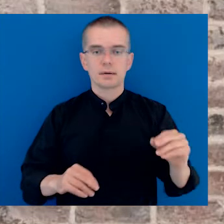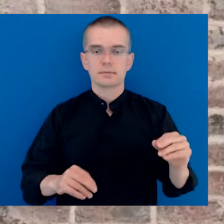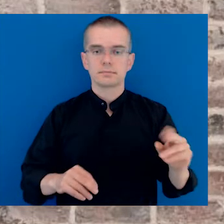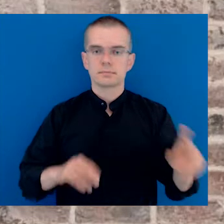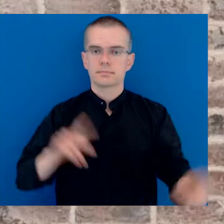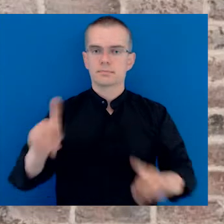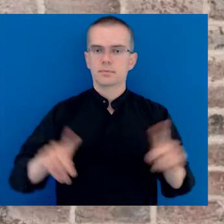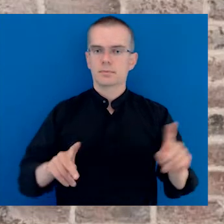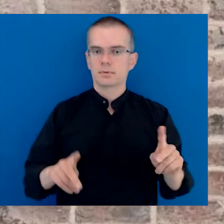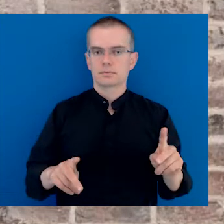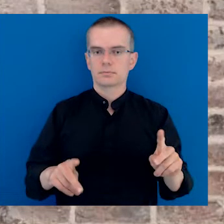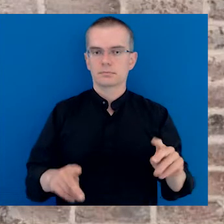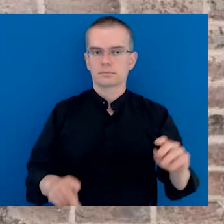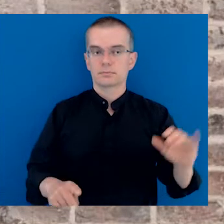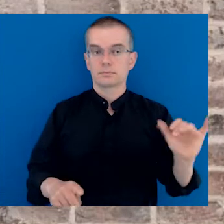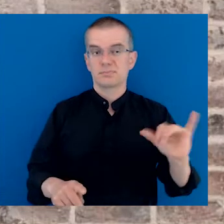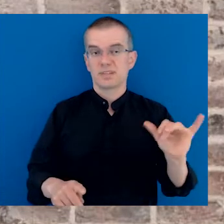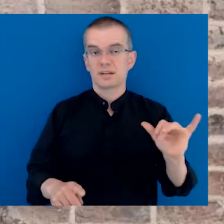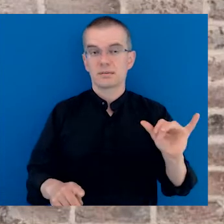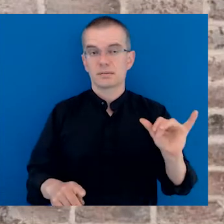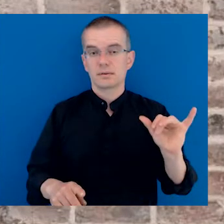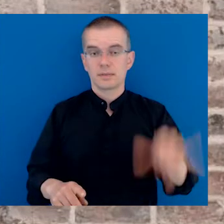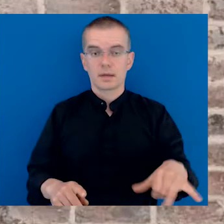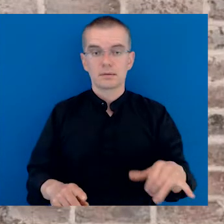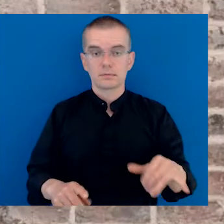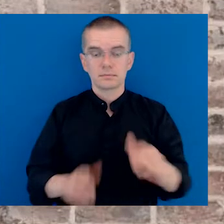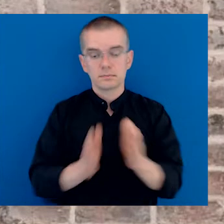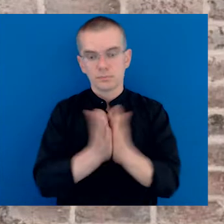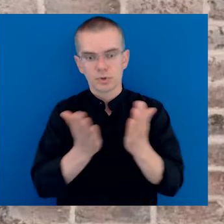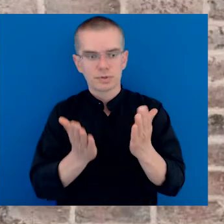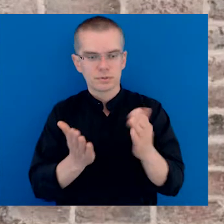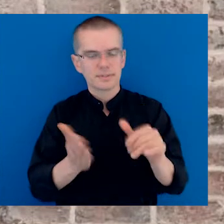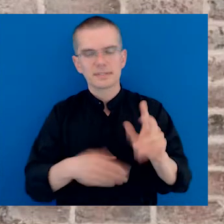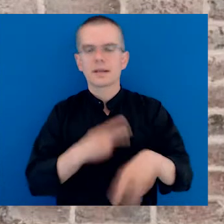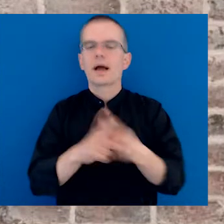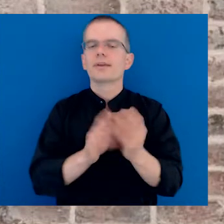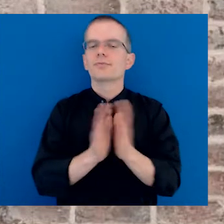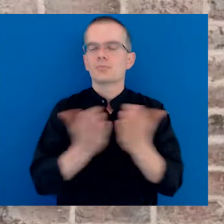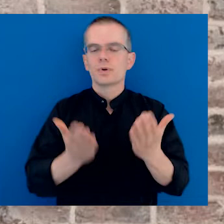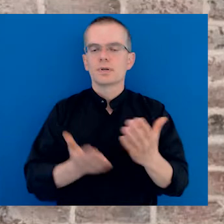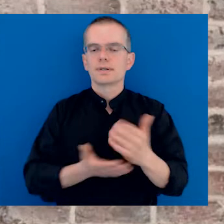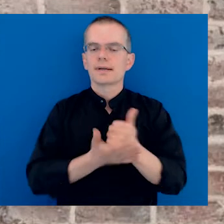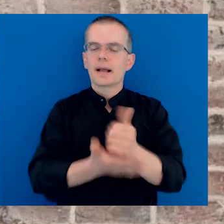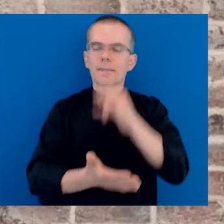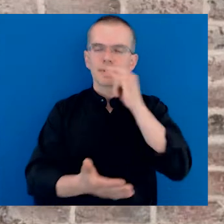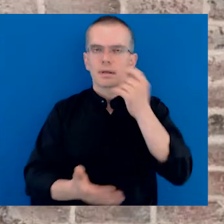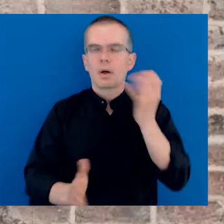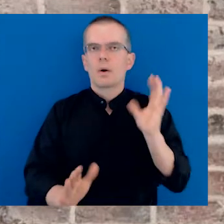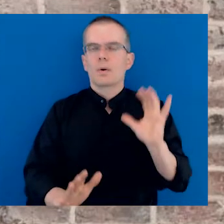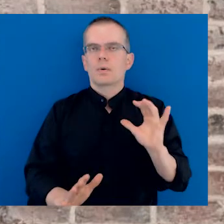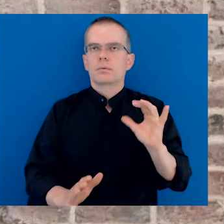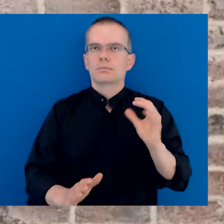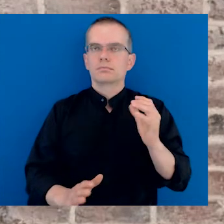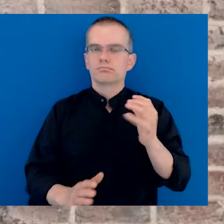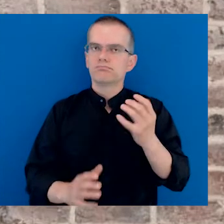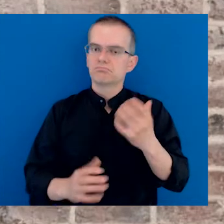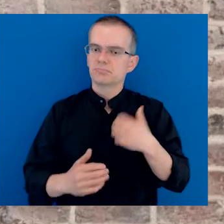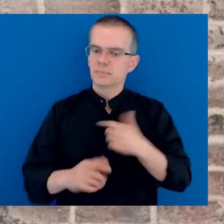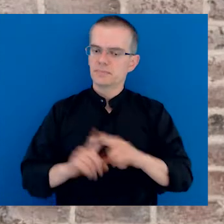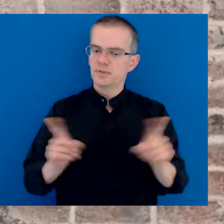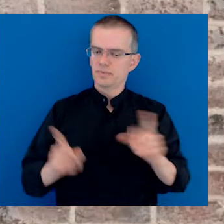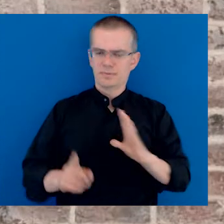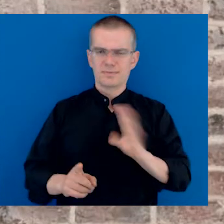like this, people like this and books like that, remind them to cherish their differences, to see their differences as